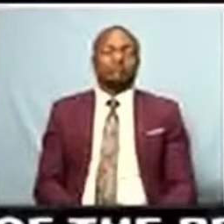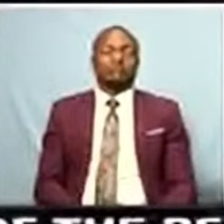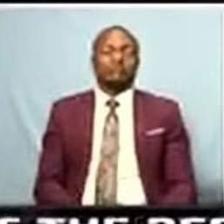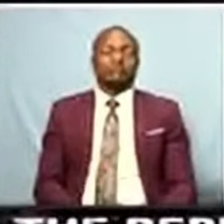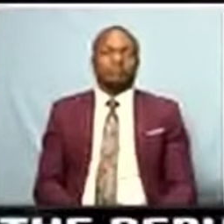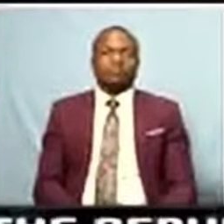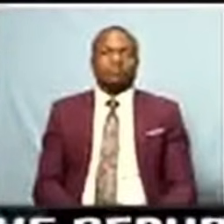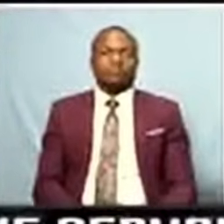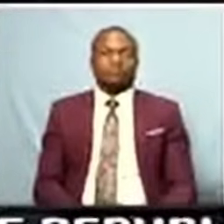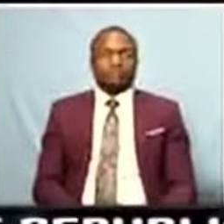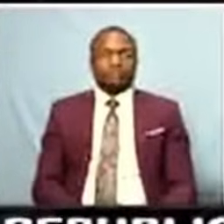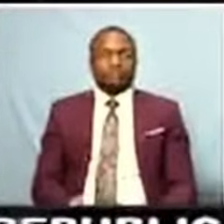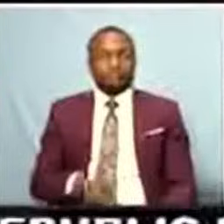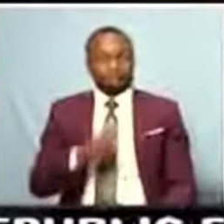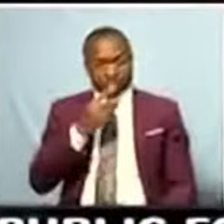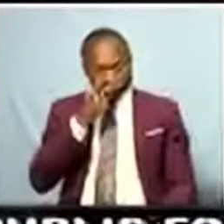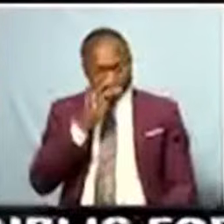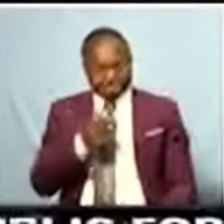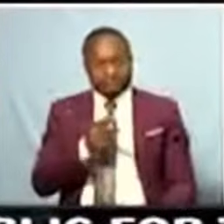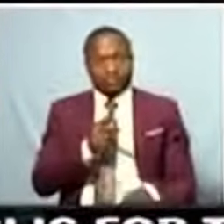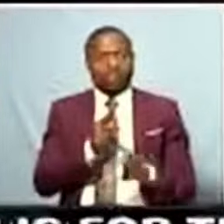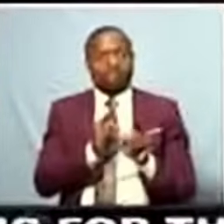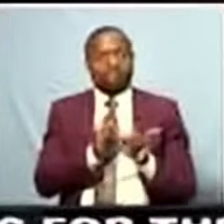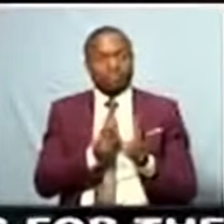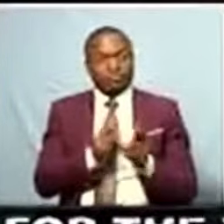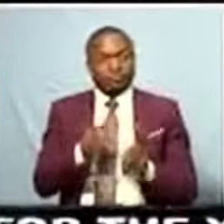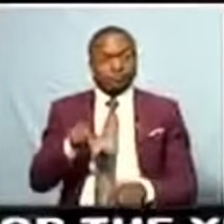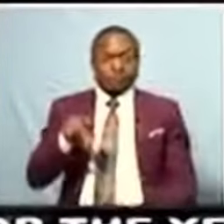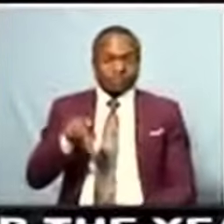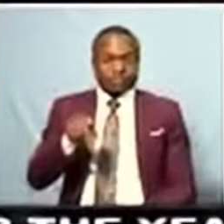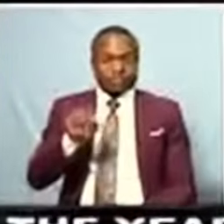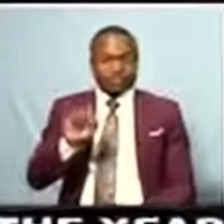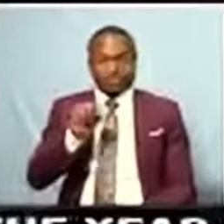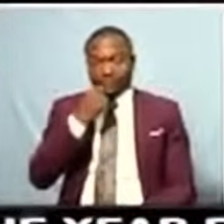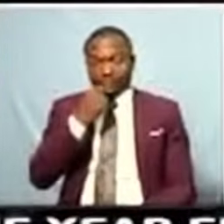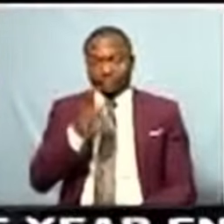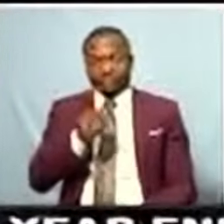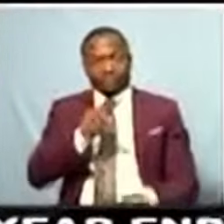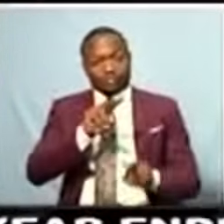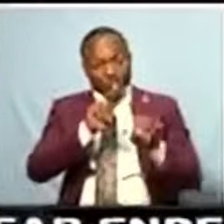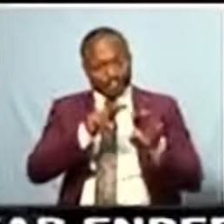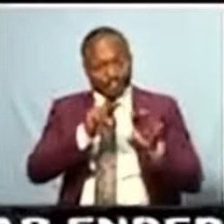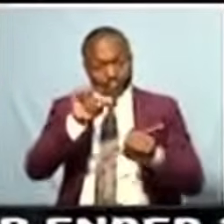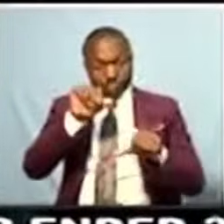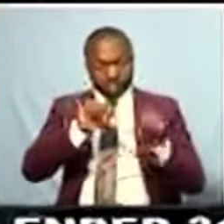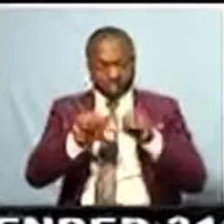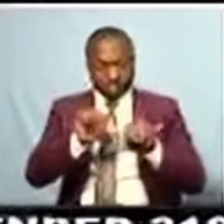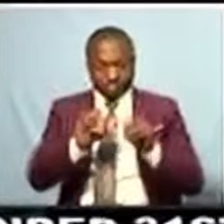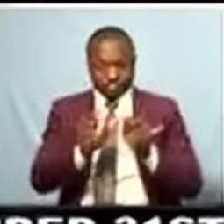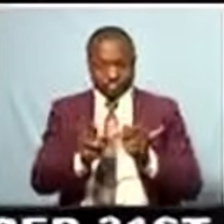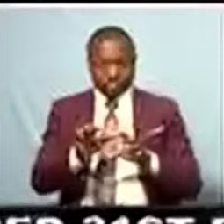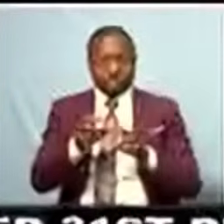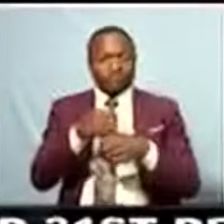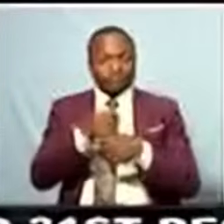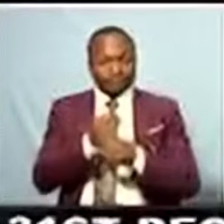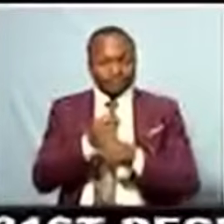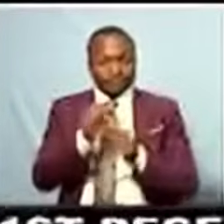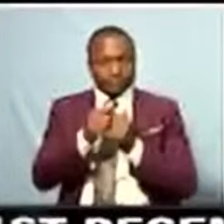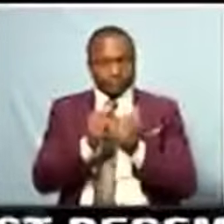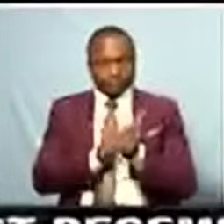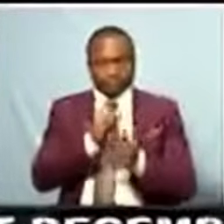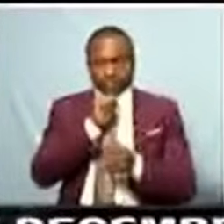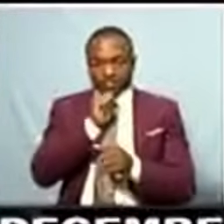when you look at the response, the PS saying the observation made by the auditors regarding the